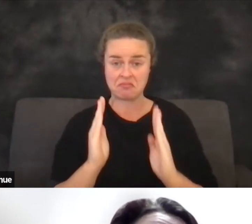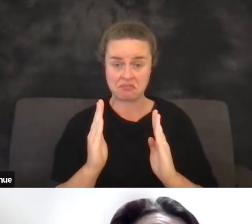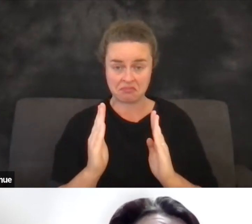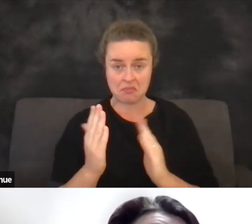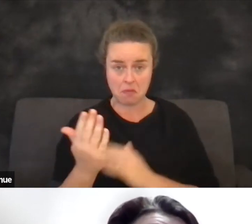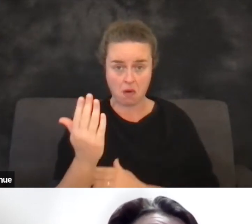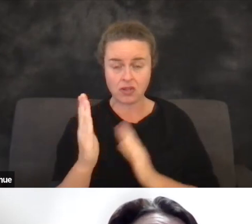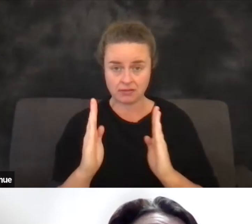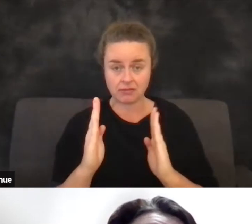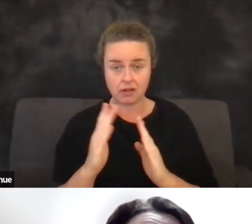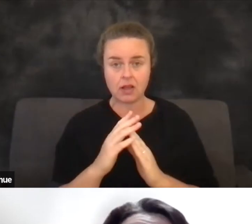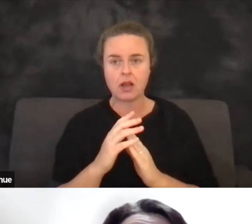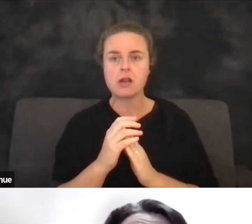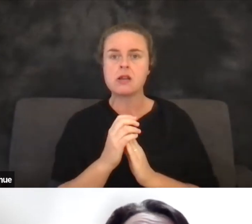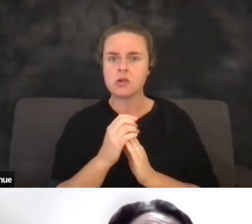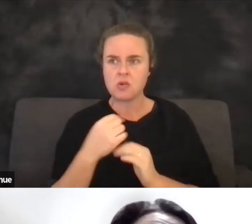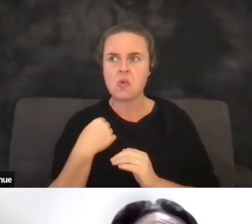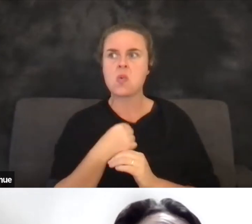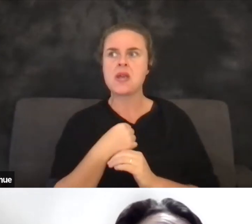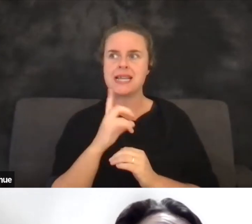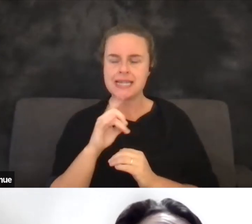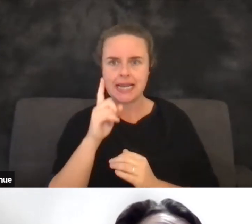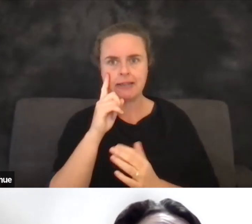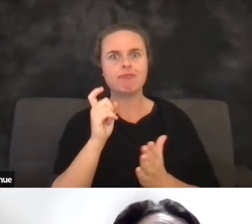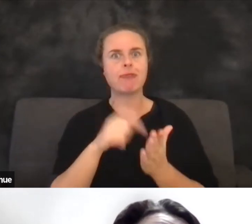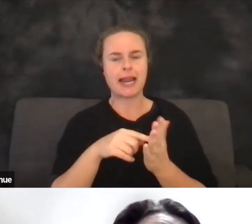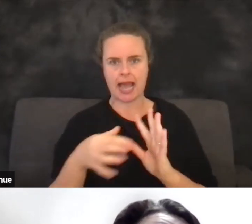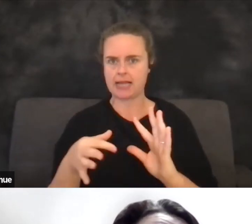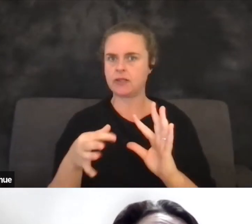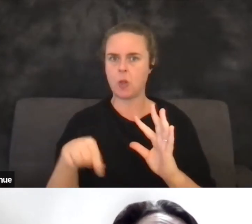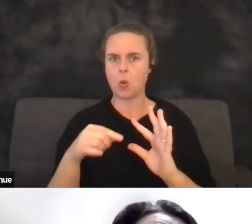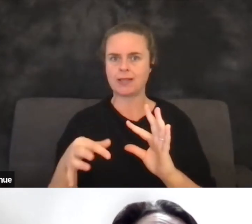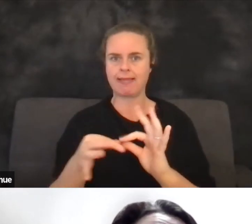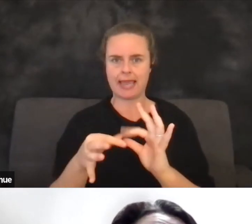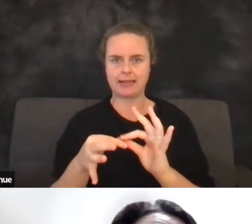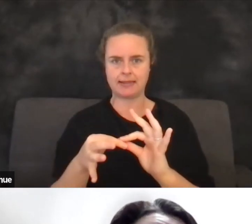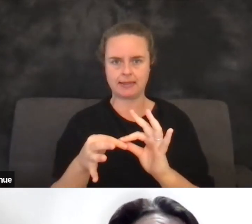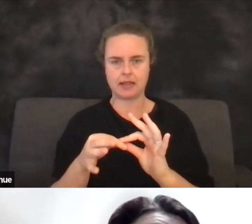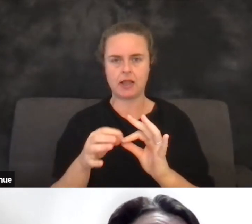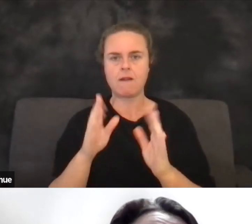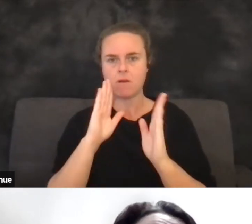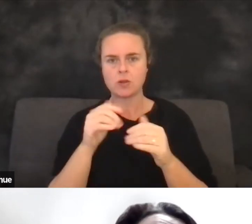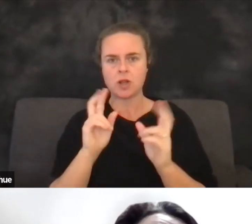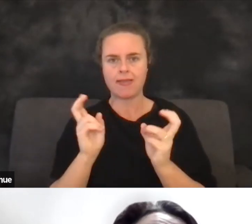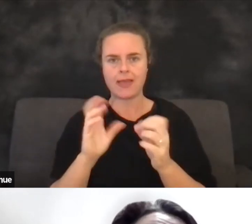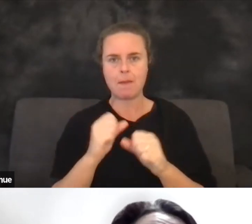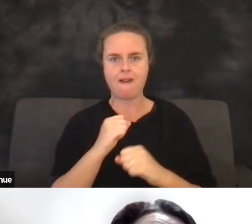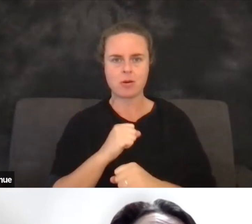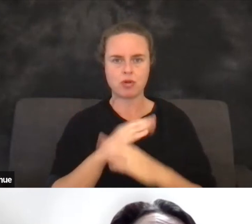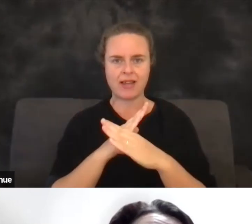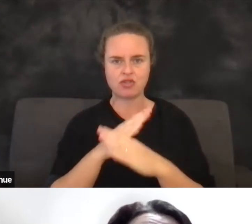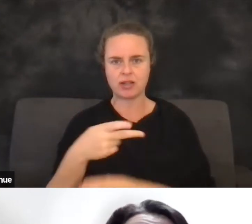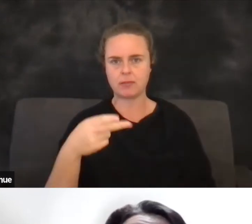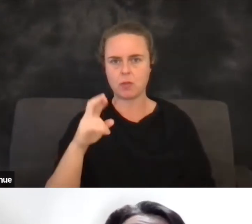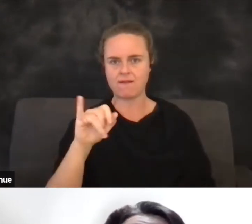recognizing the links, and we focused a lot on that theme between prevention and community and then clinical